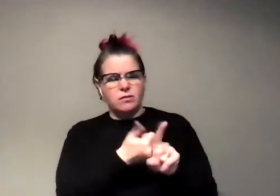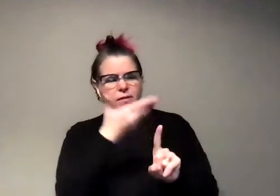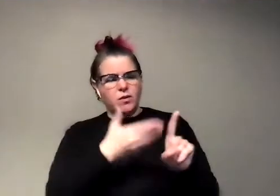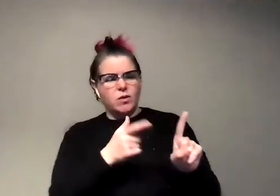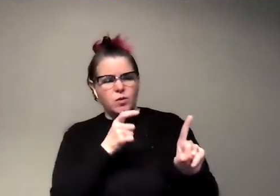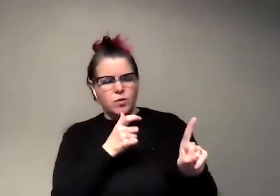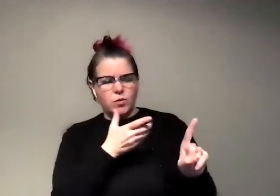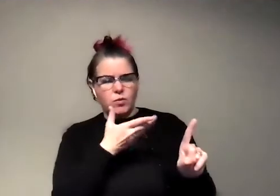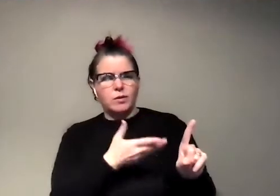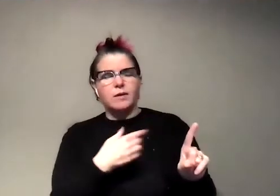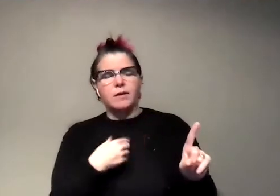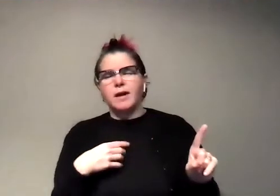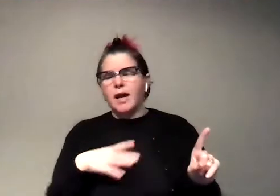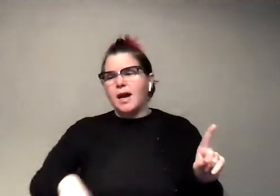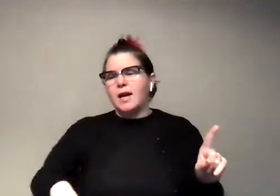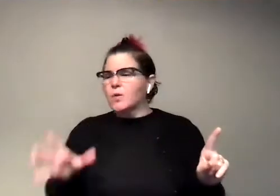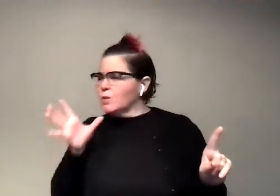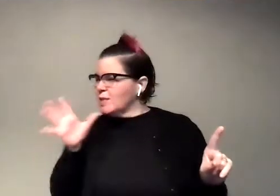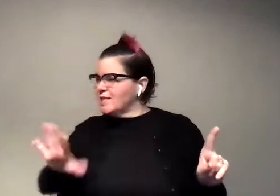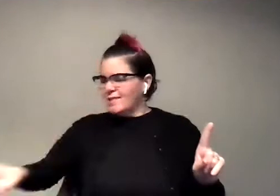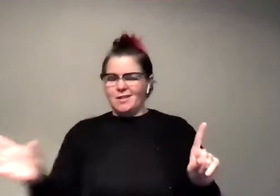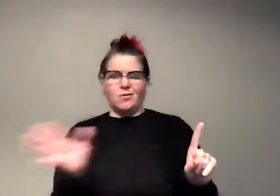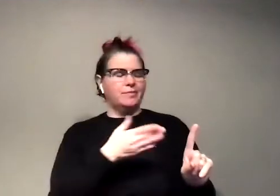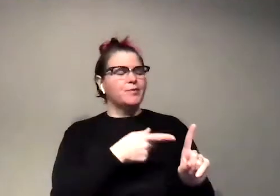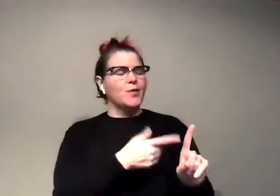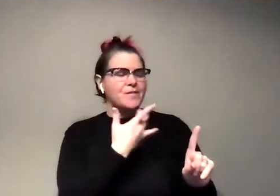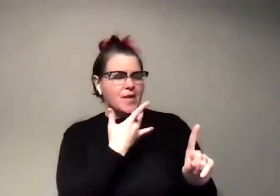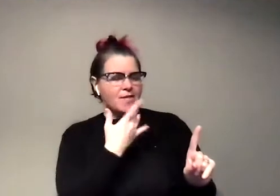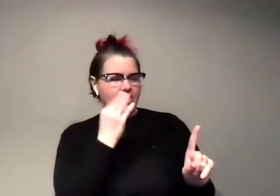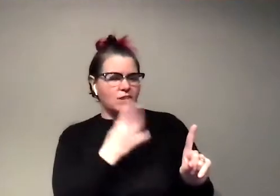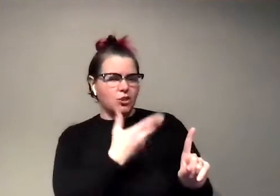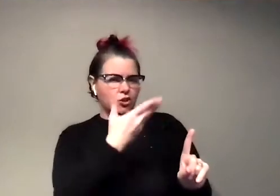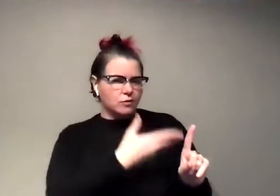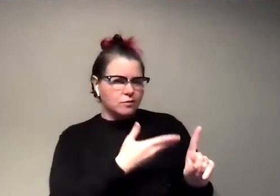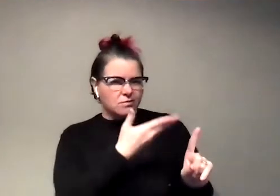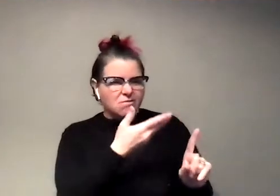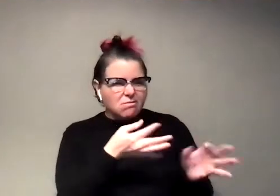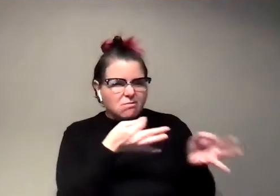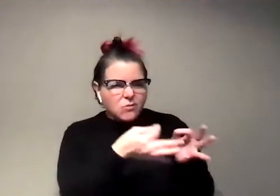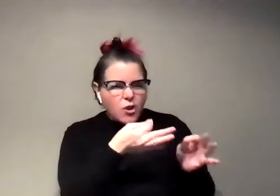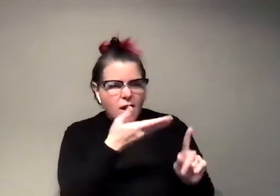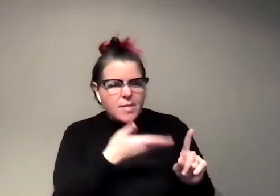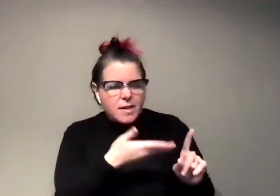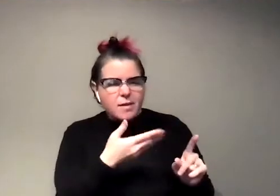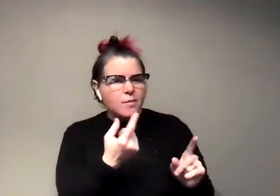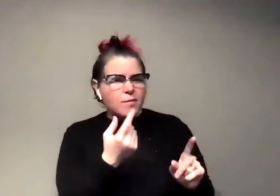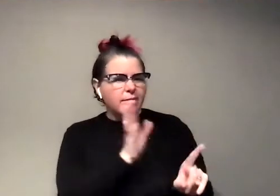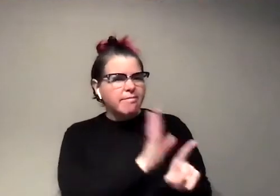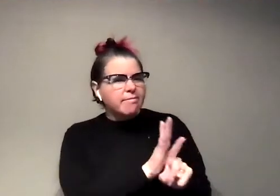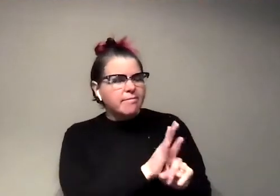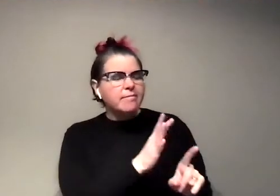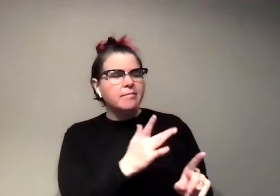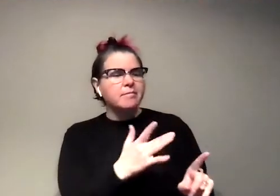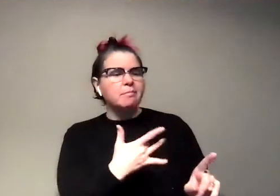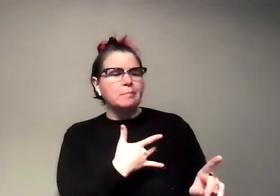science teacher, but let's not do that because Yeah, let's not do that. positive. And like what about your good